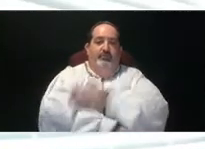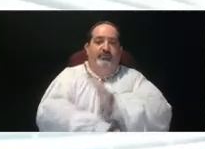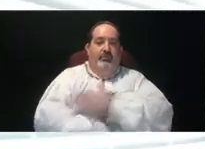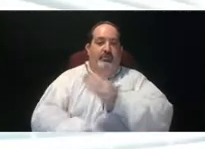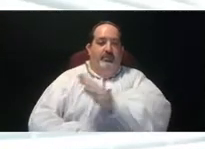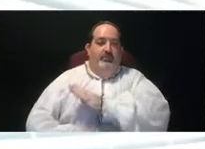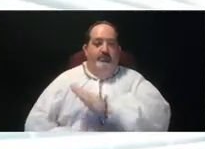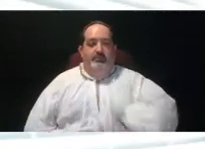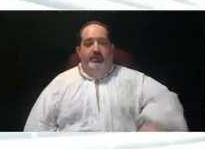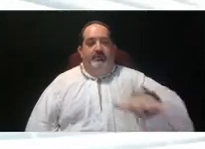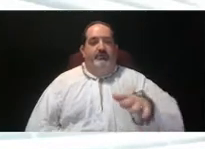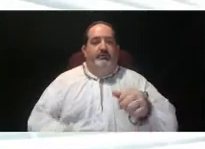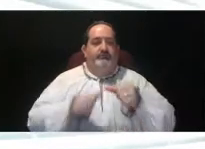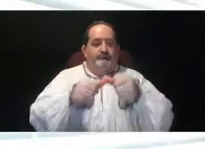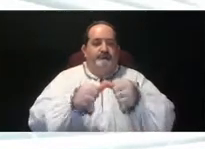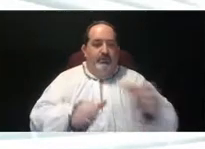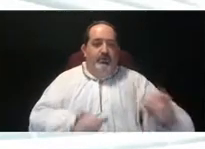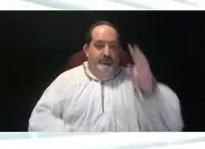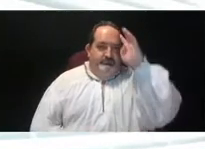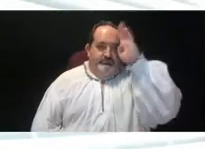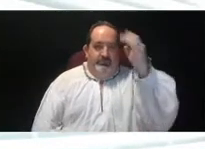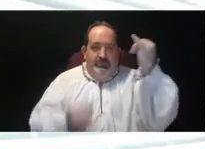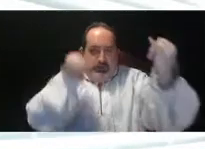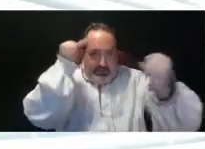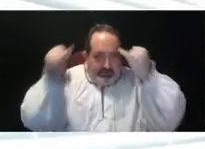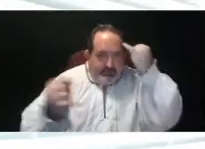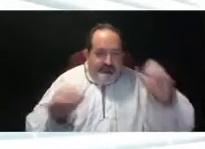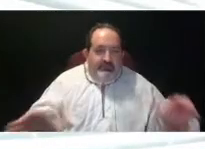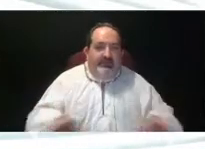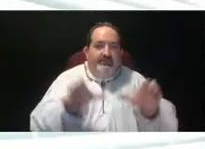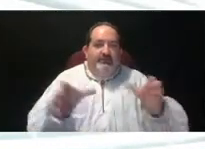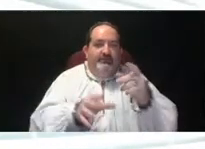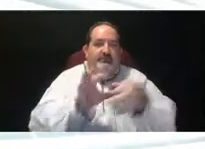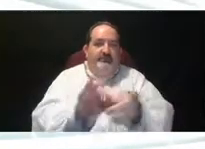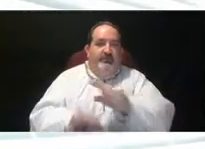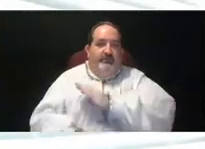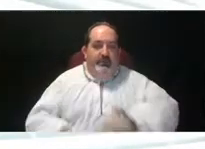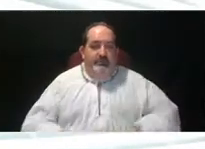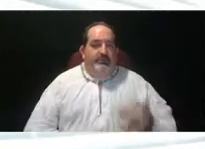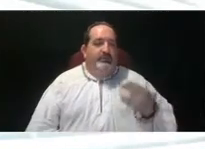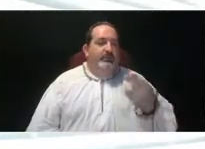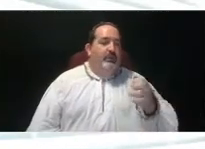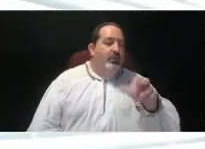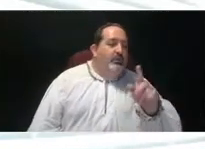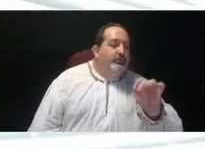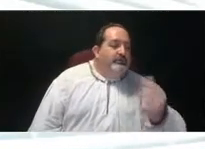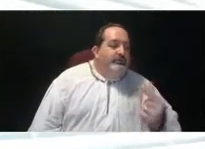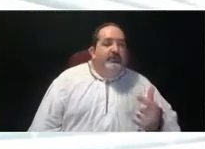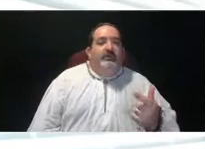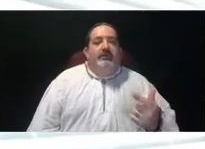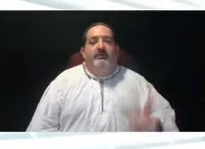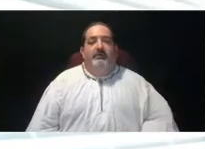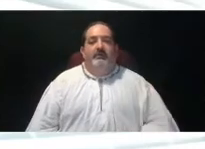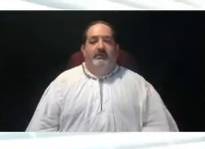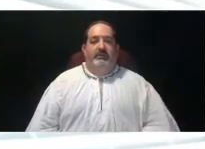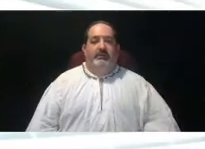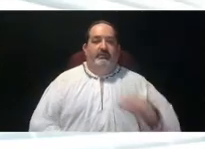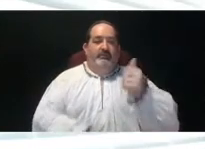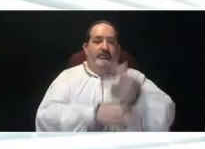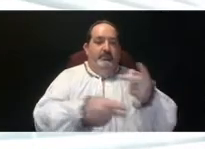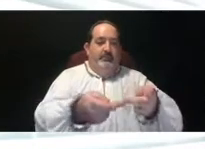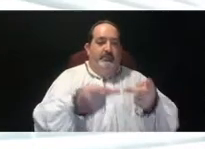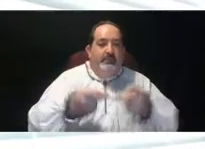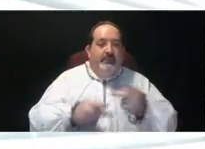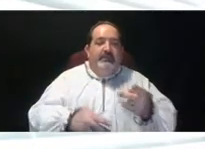regular basis. She's always coming up with ideas for activities for the barony, hosting, and giving us a place to